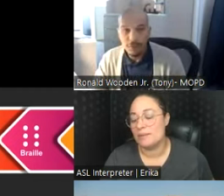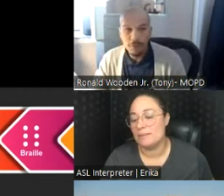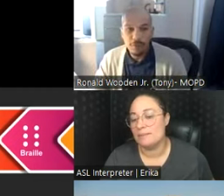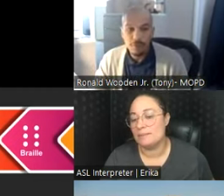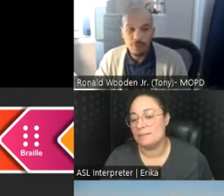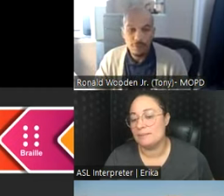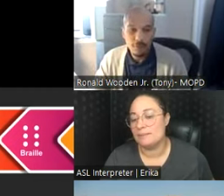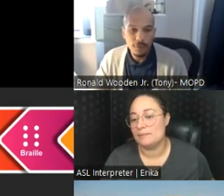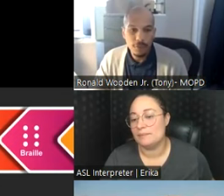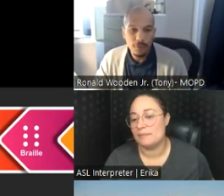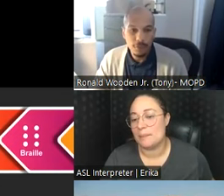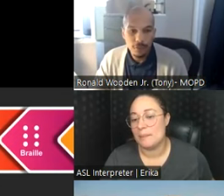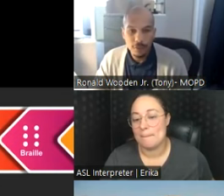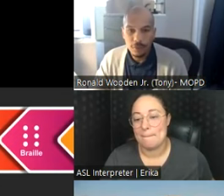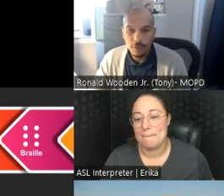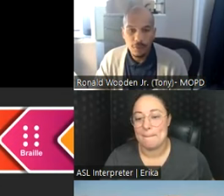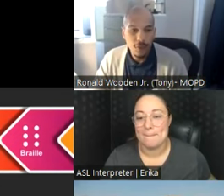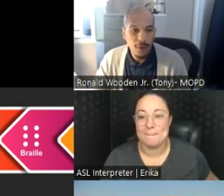support.